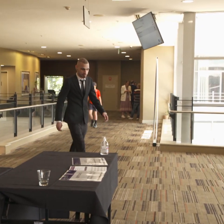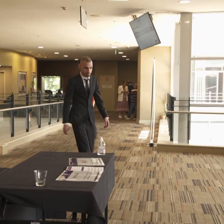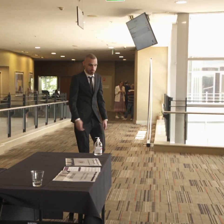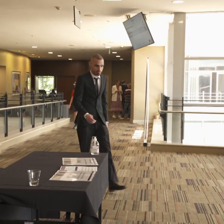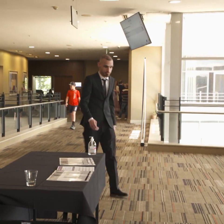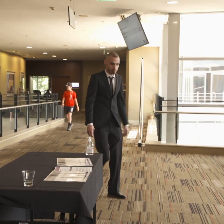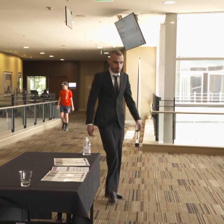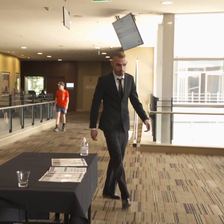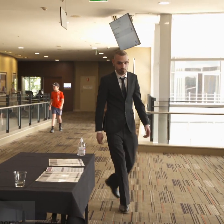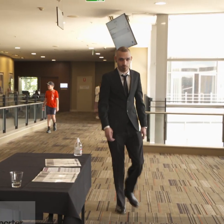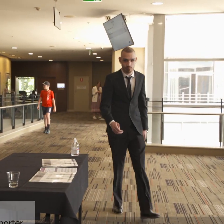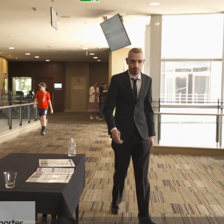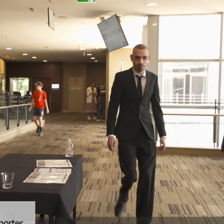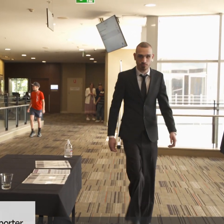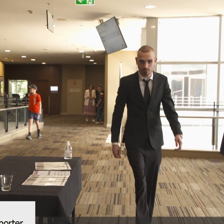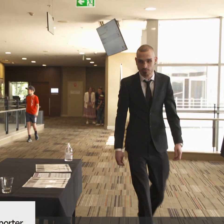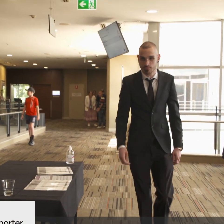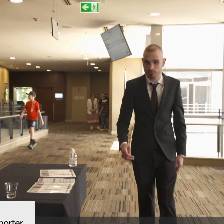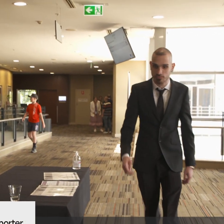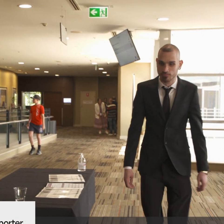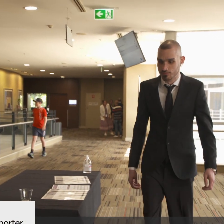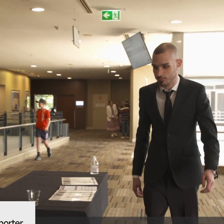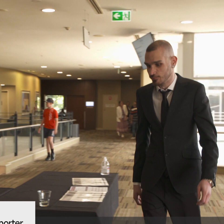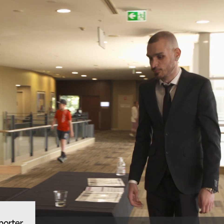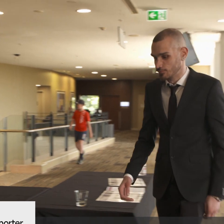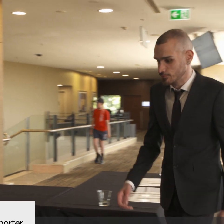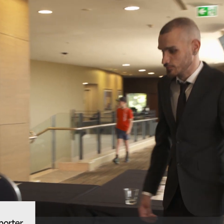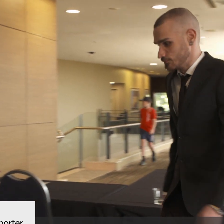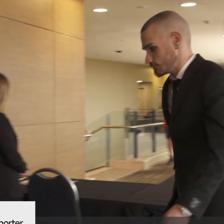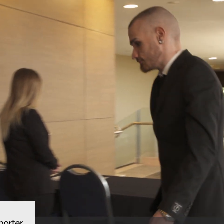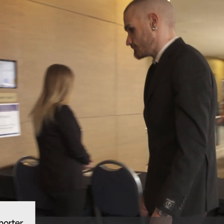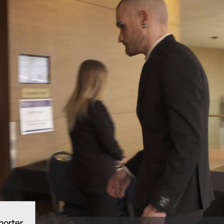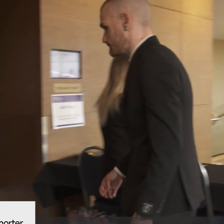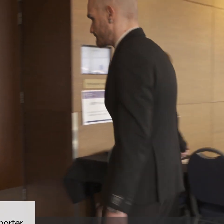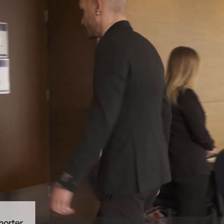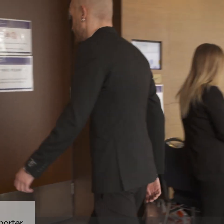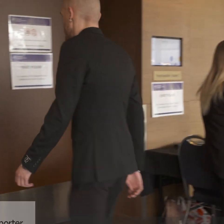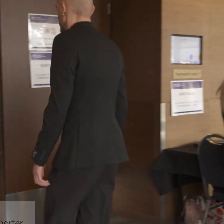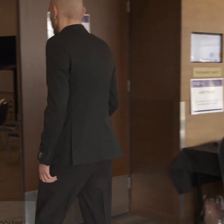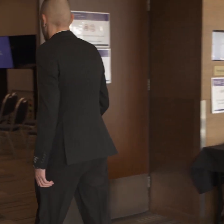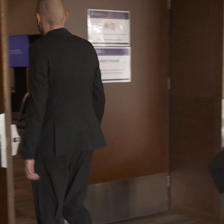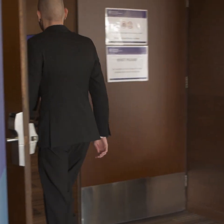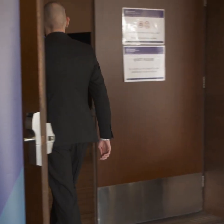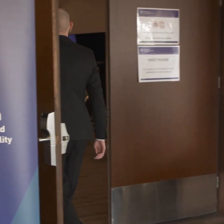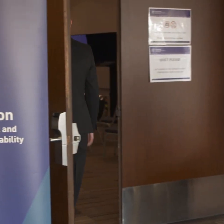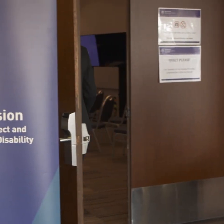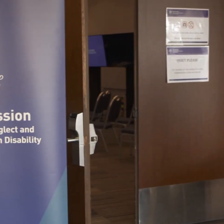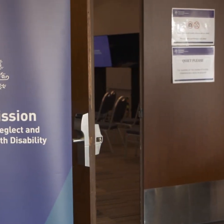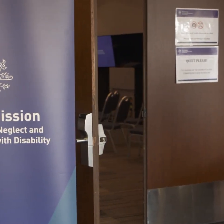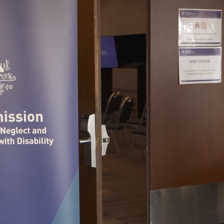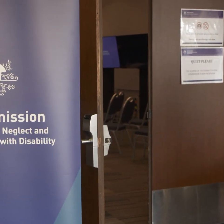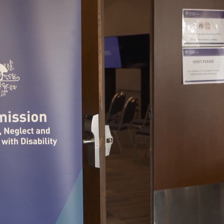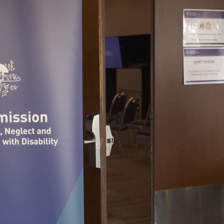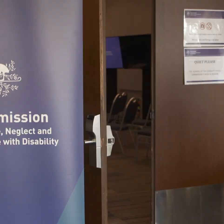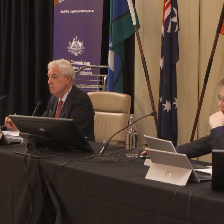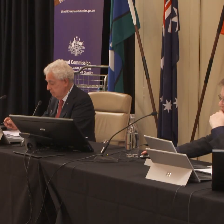27-year-old Yuli Cartwright was living in a group home in 2015 when a support worker applied for his affairs